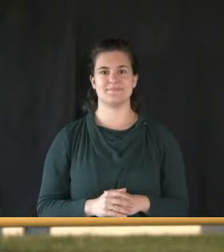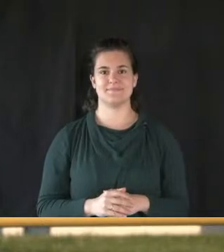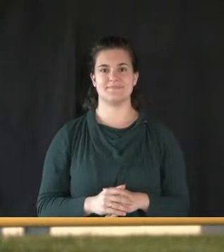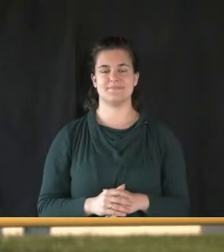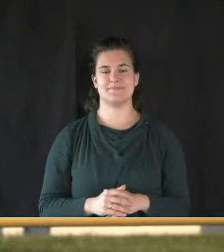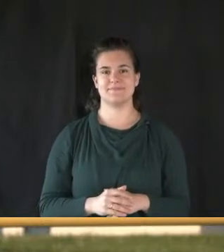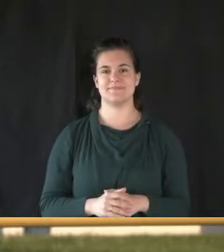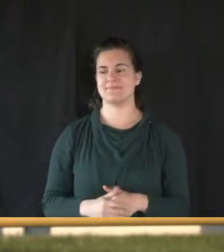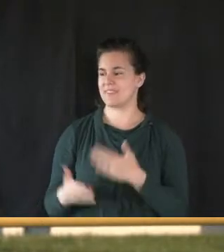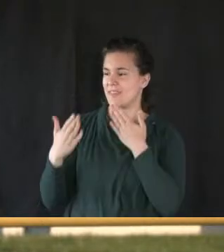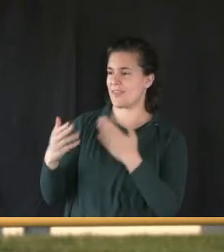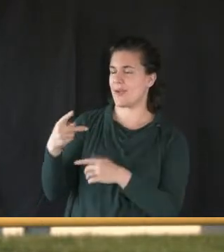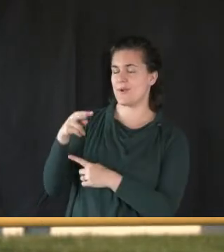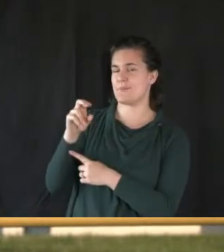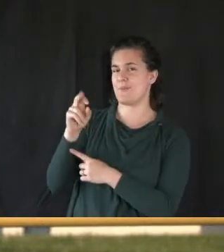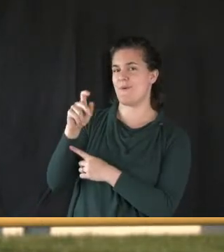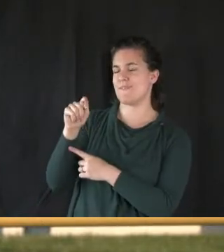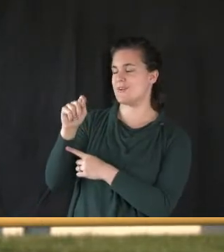Thank you, Provost Nichols,